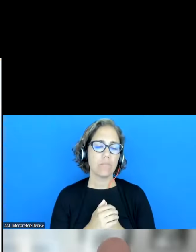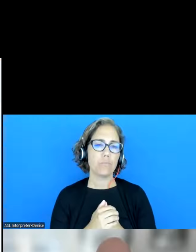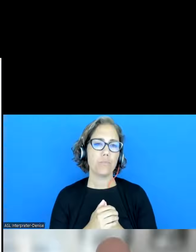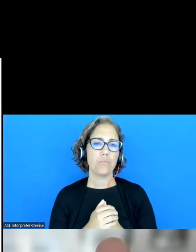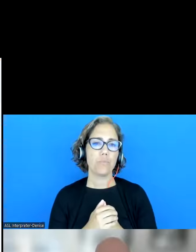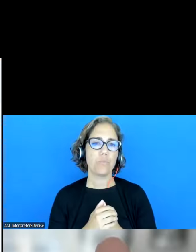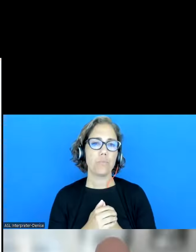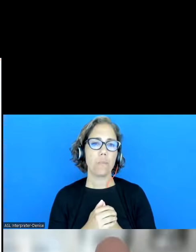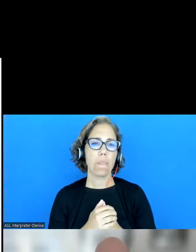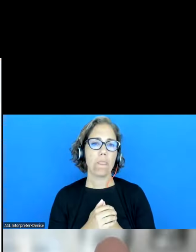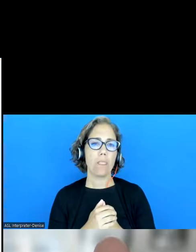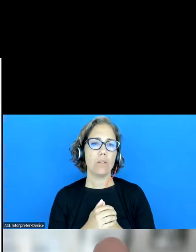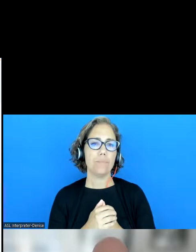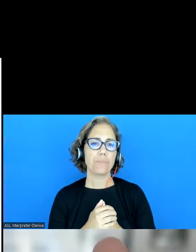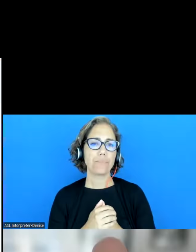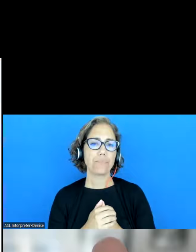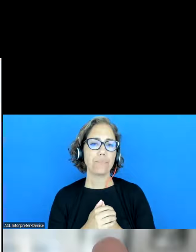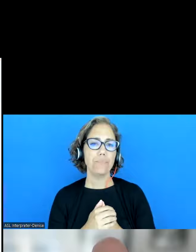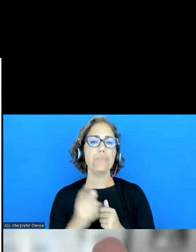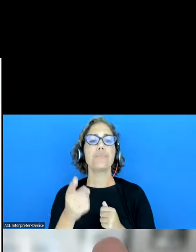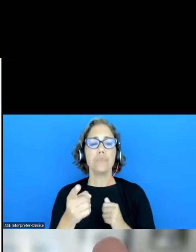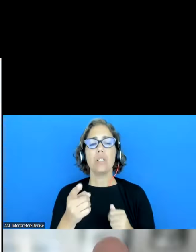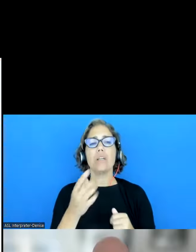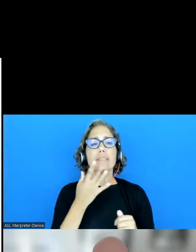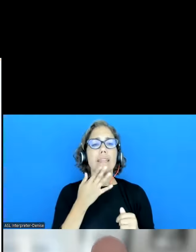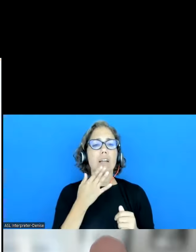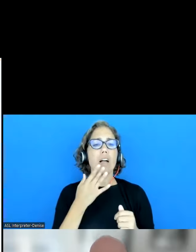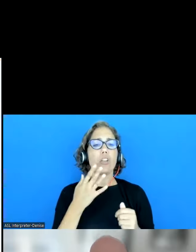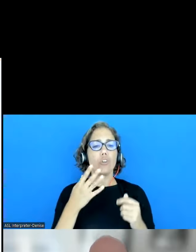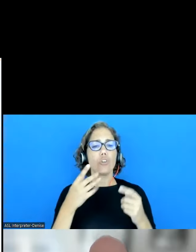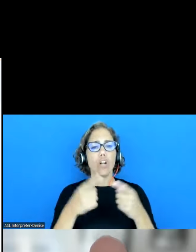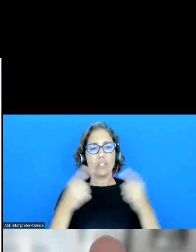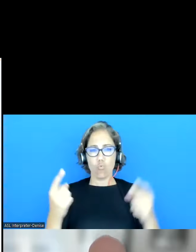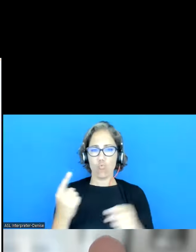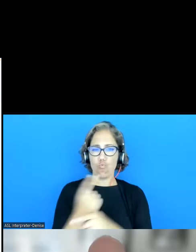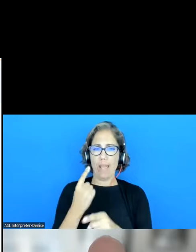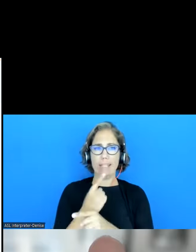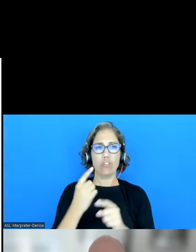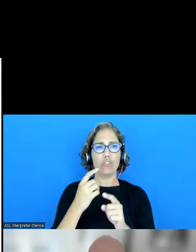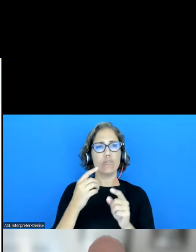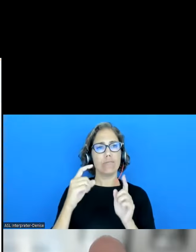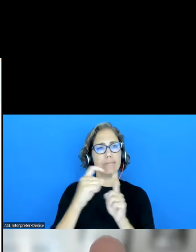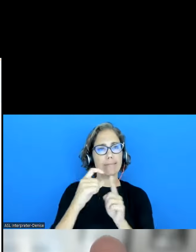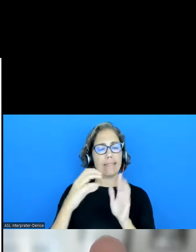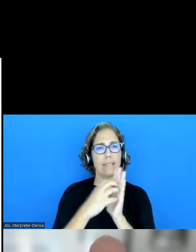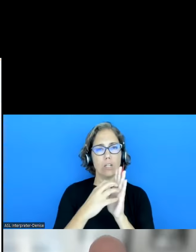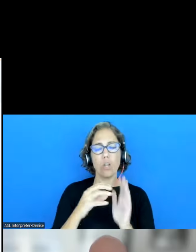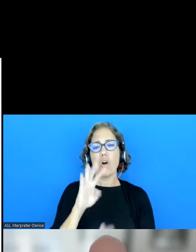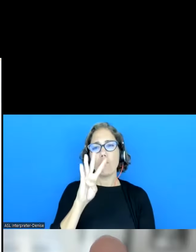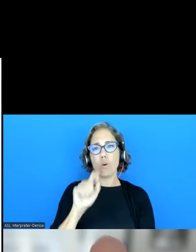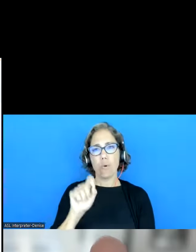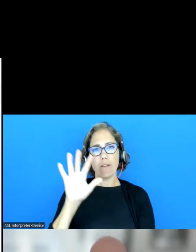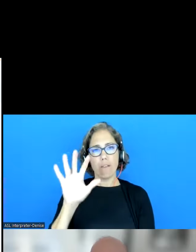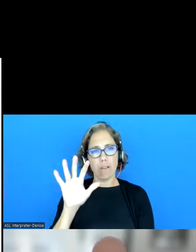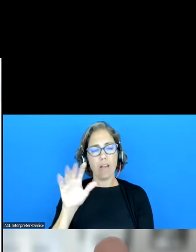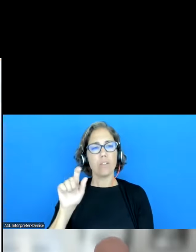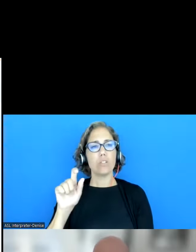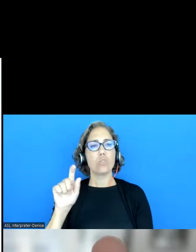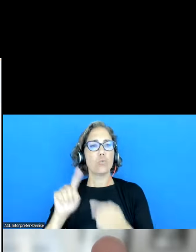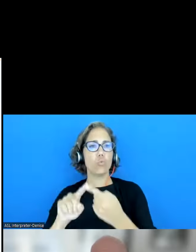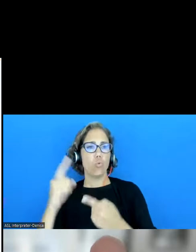As you know, the color contrast is that regular text must be 4.5 to 1 color contrast